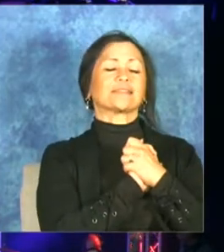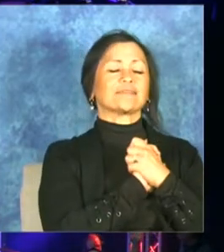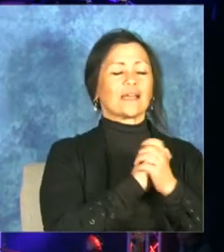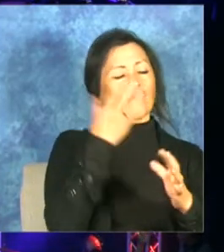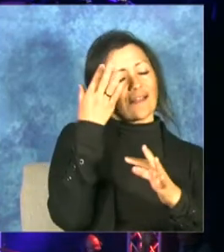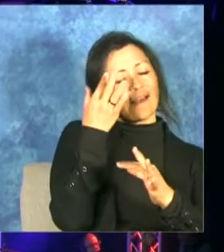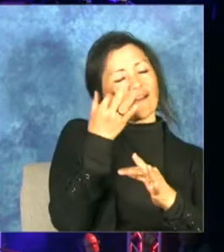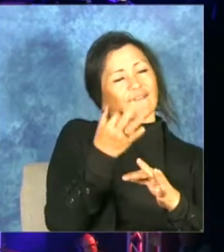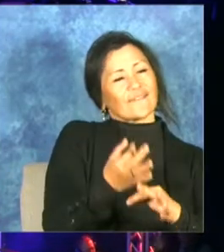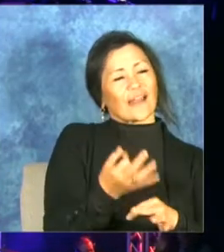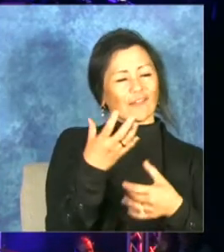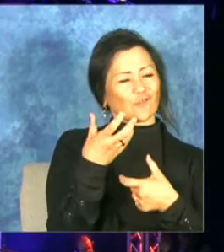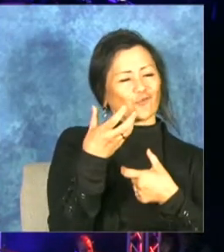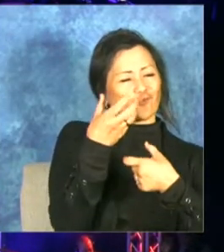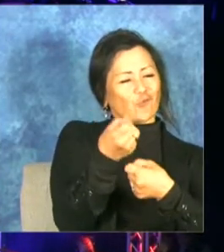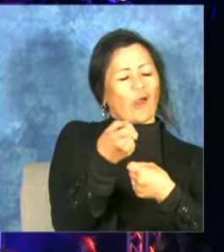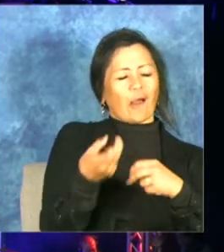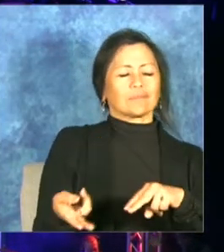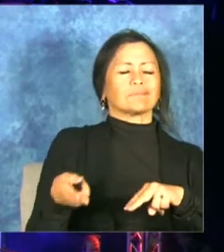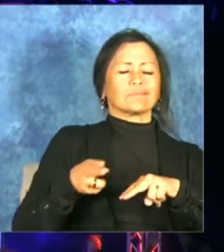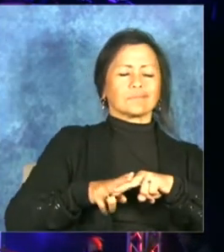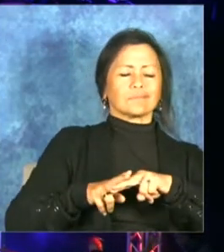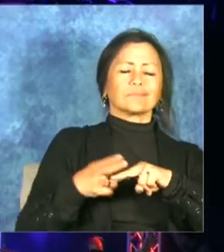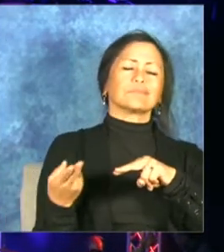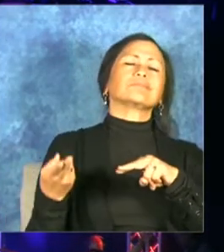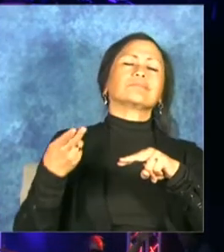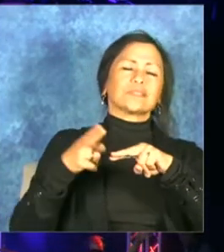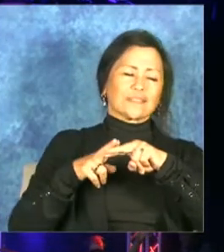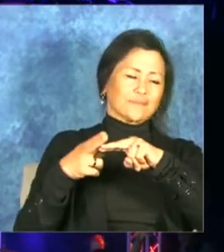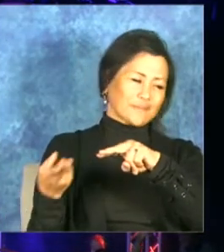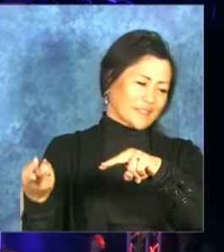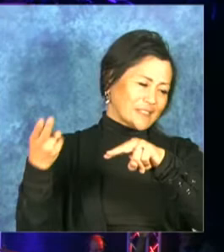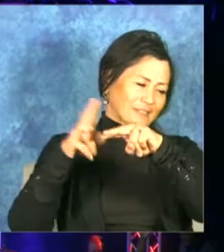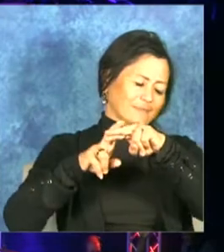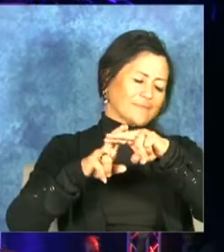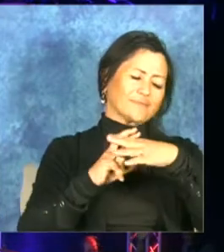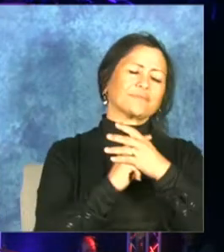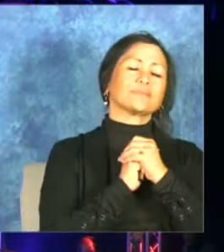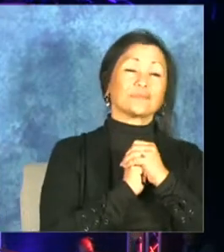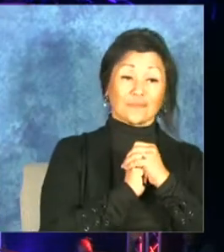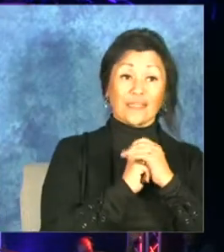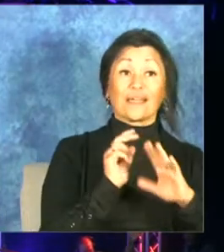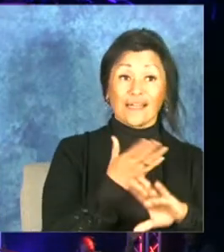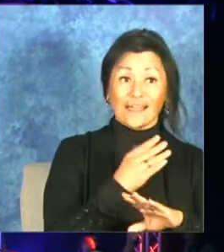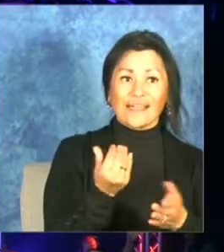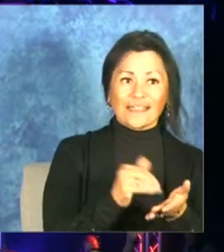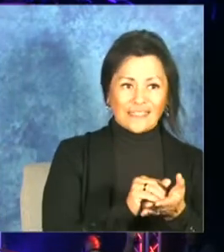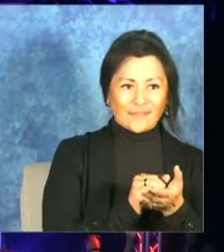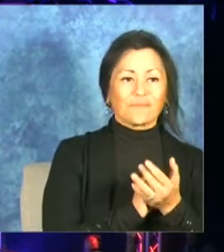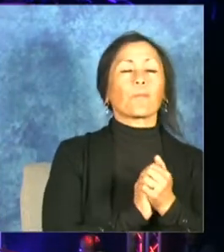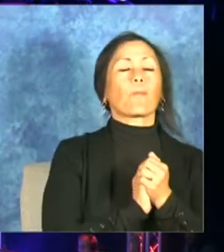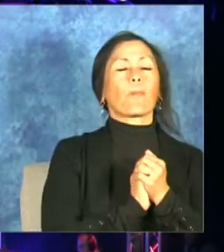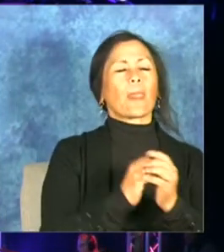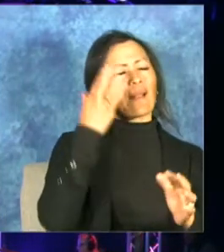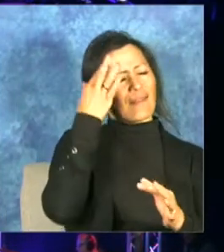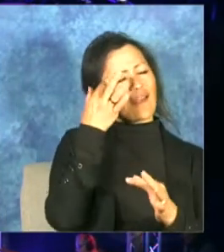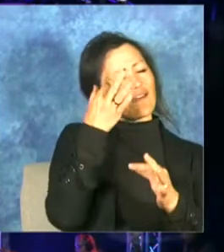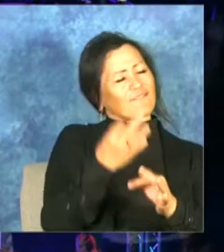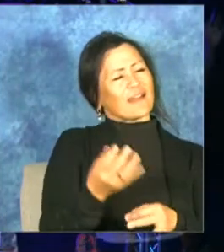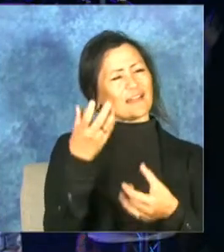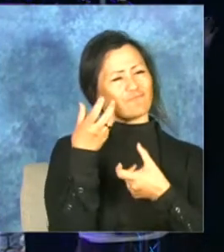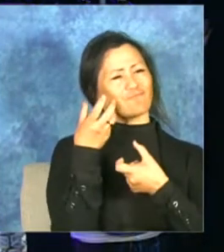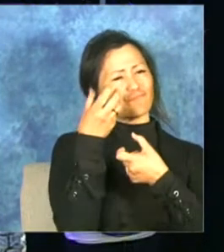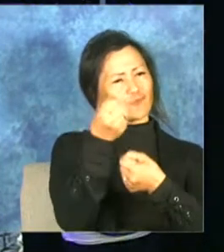believe. Let faith rise up in me. Sing it again.